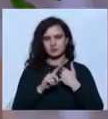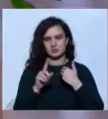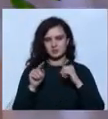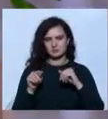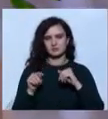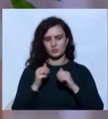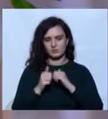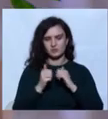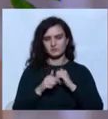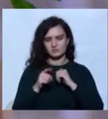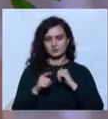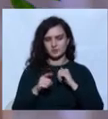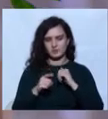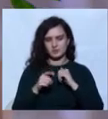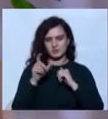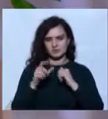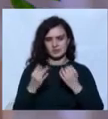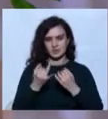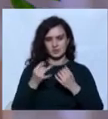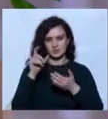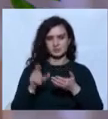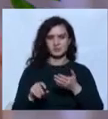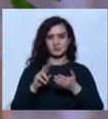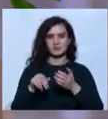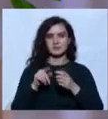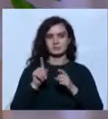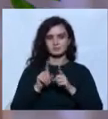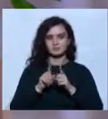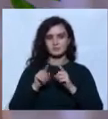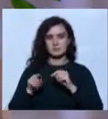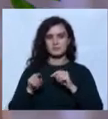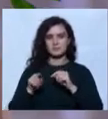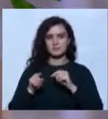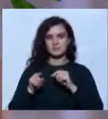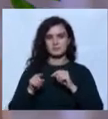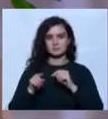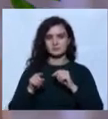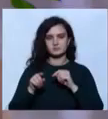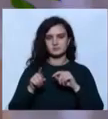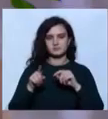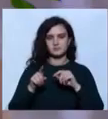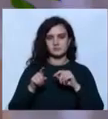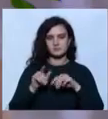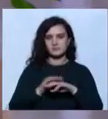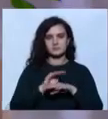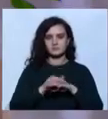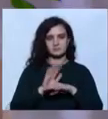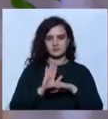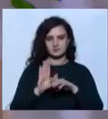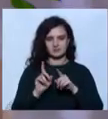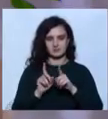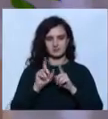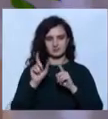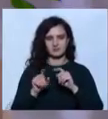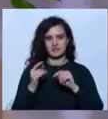he's obviously quite an impressive person. But he's also deceitful, disloyal, and greedy.